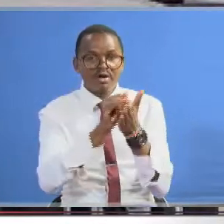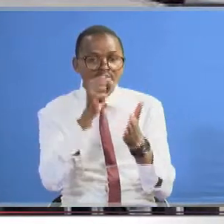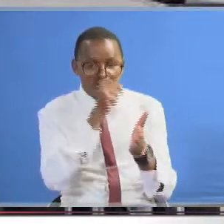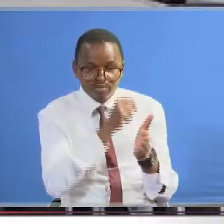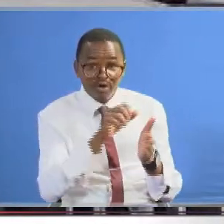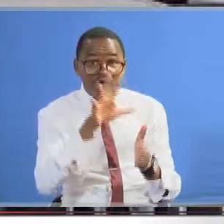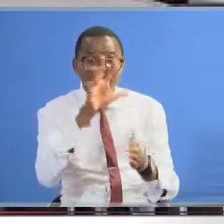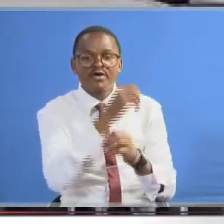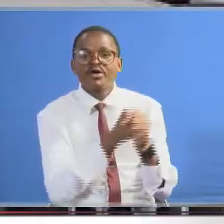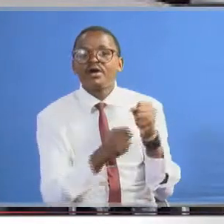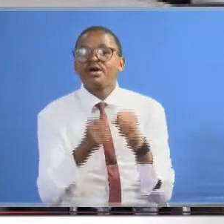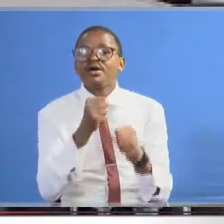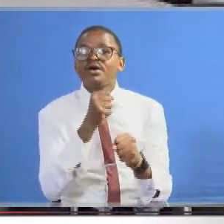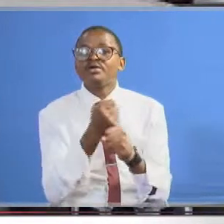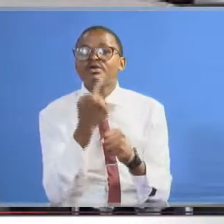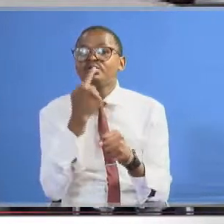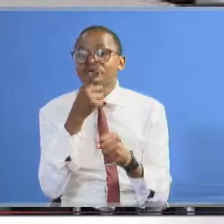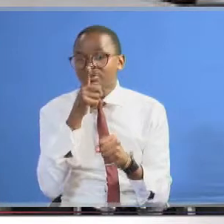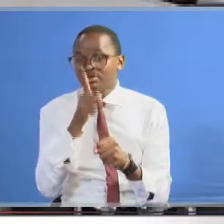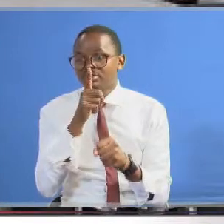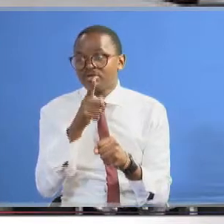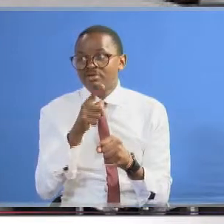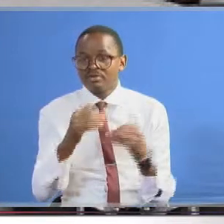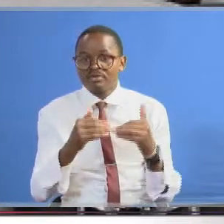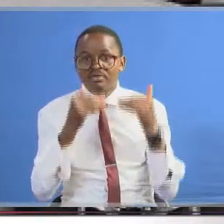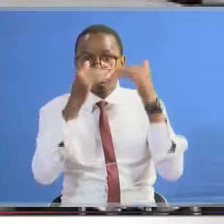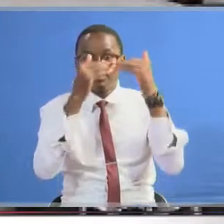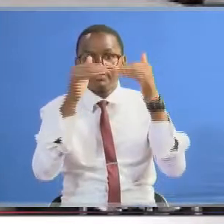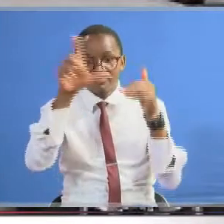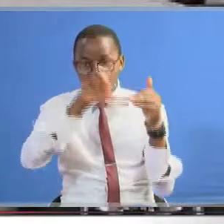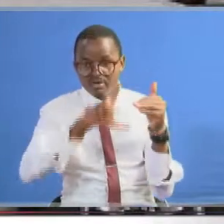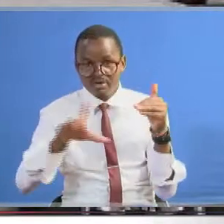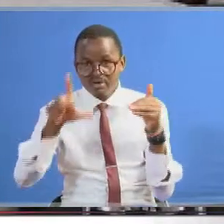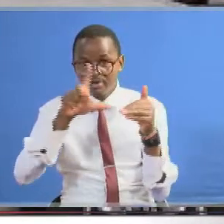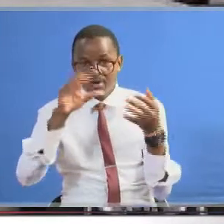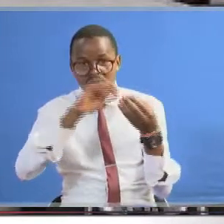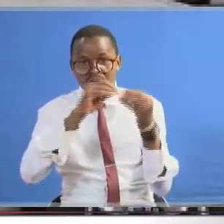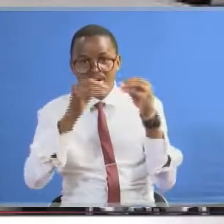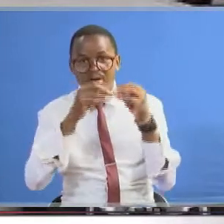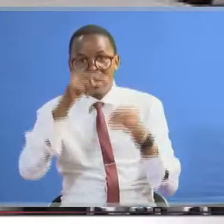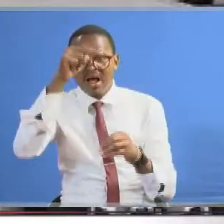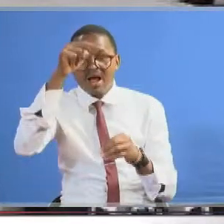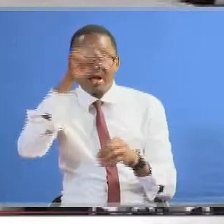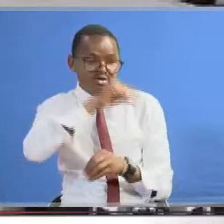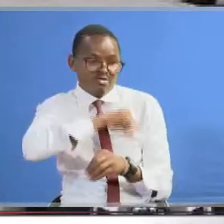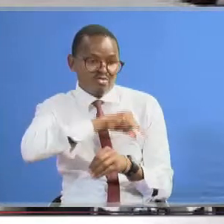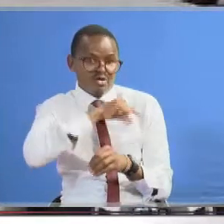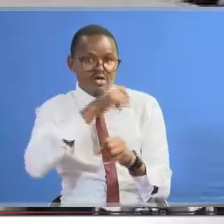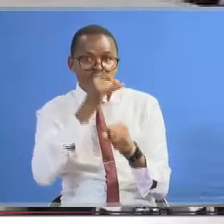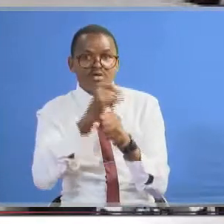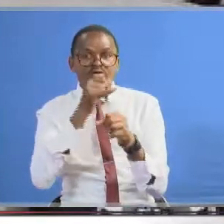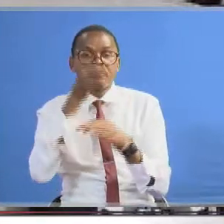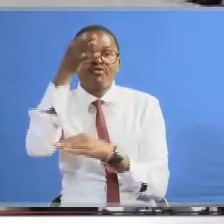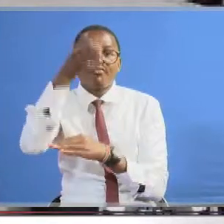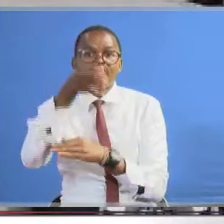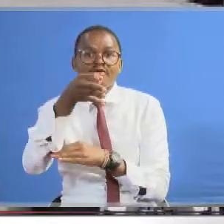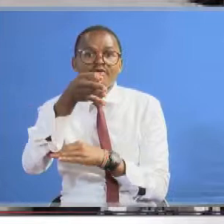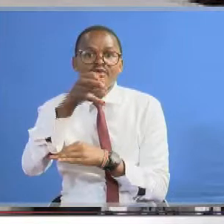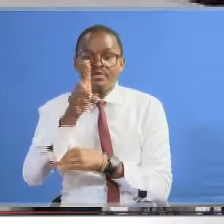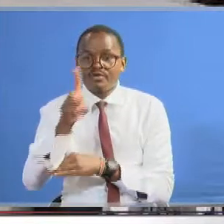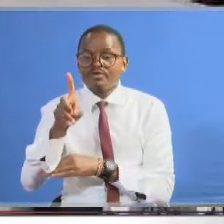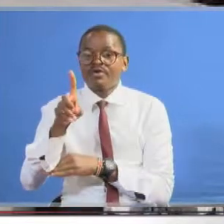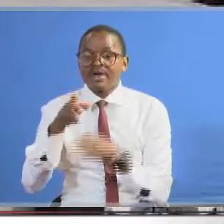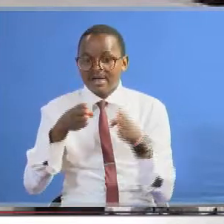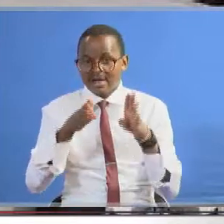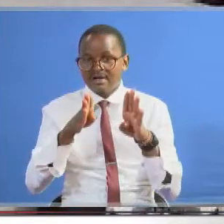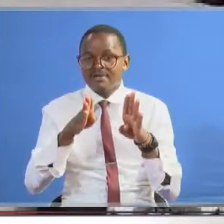than 5 years, arguing that this will boost local manufacturers and create high-quality jobs in the long run. The law currently